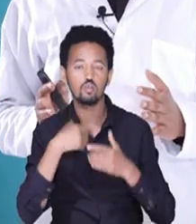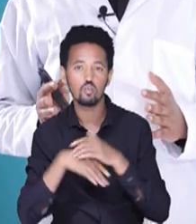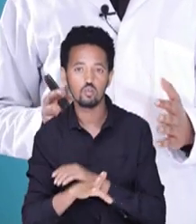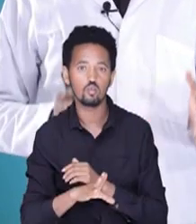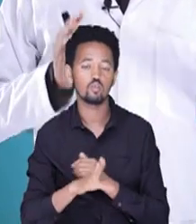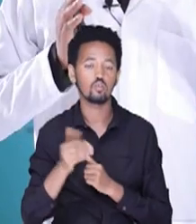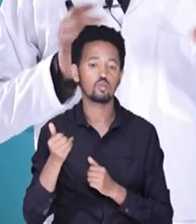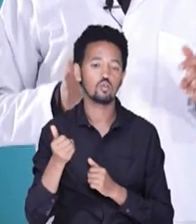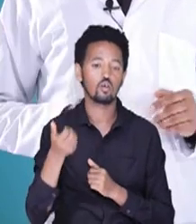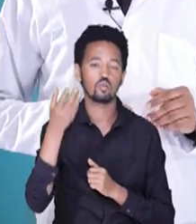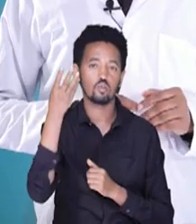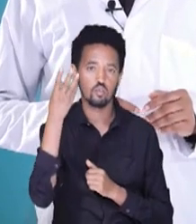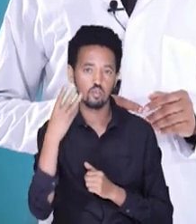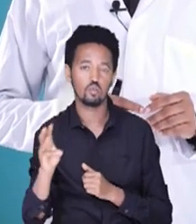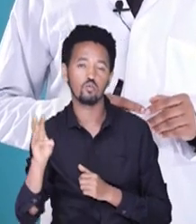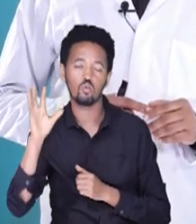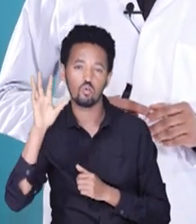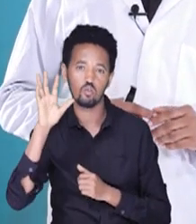Scotland. About